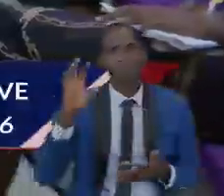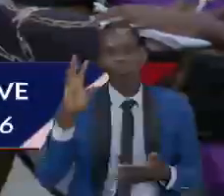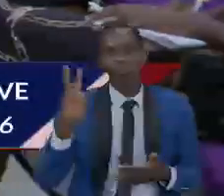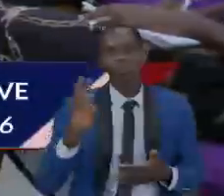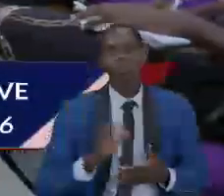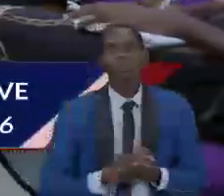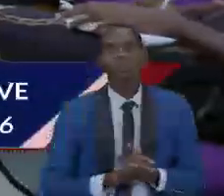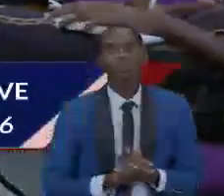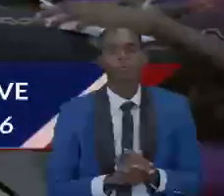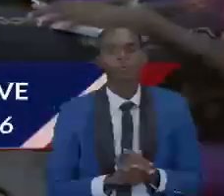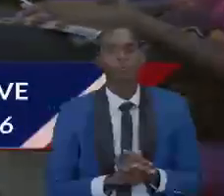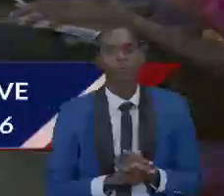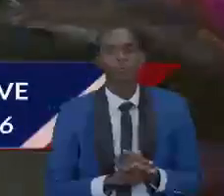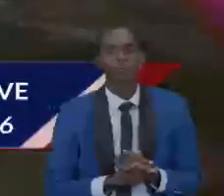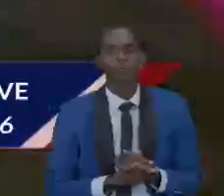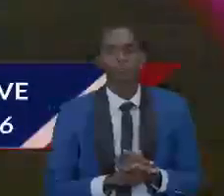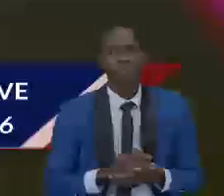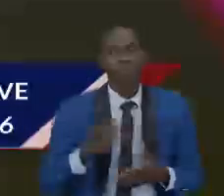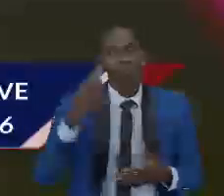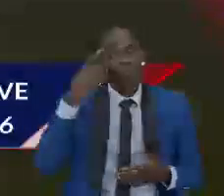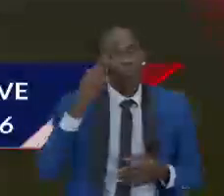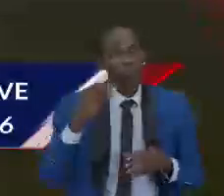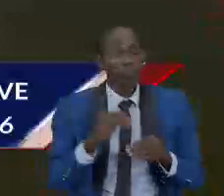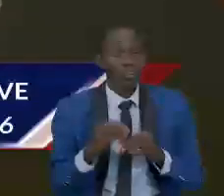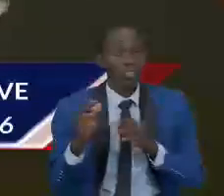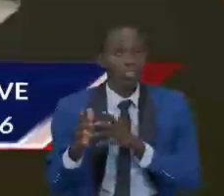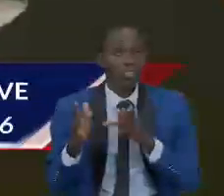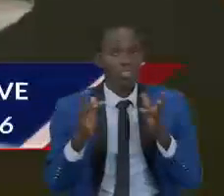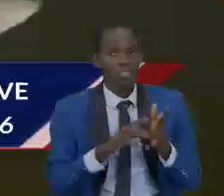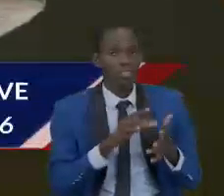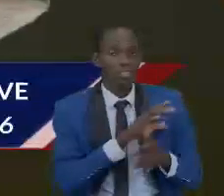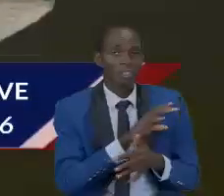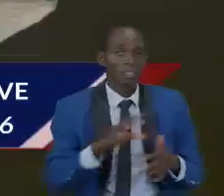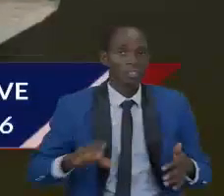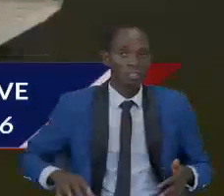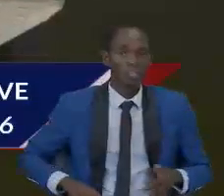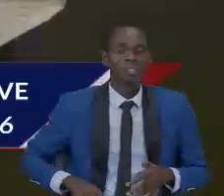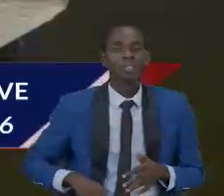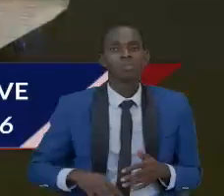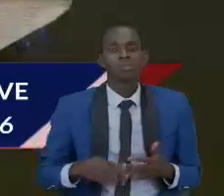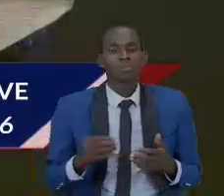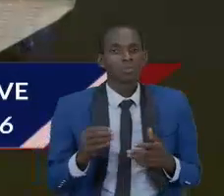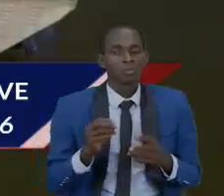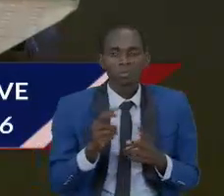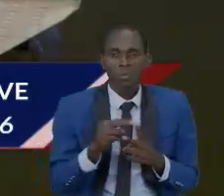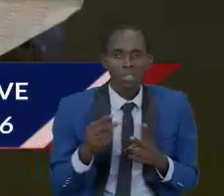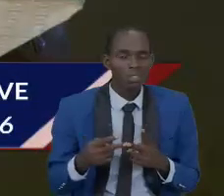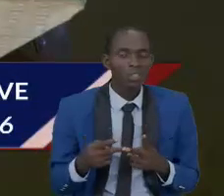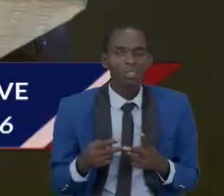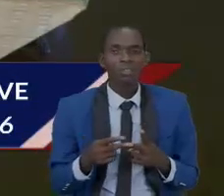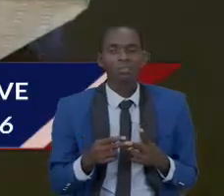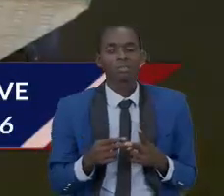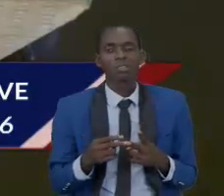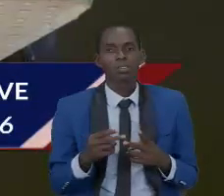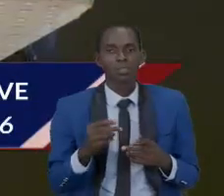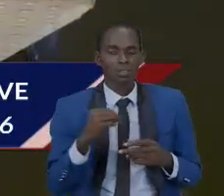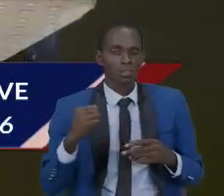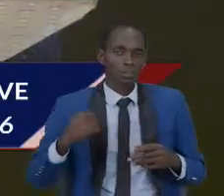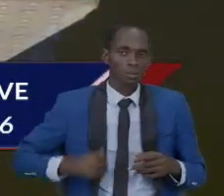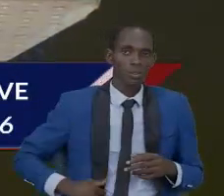Verse 6 for in Jesus Christ neither circumcision of villains